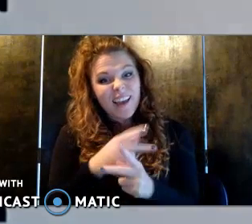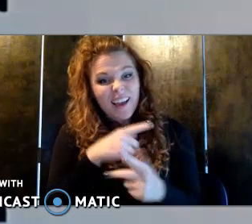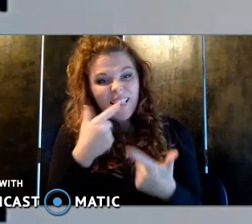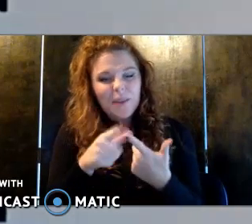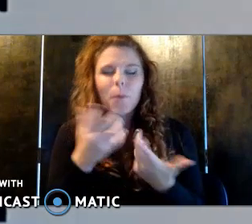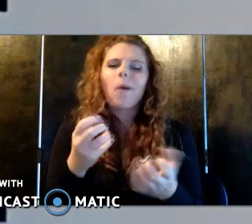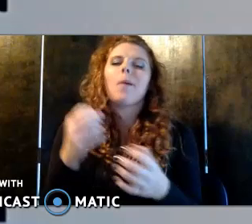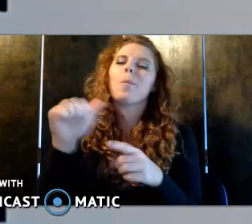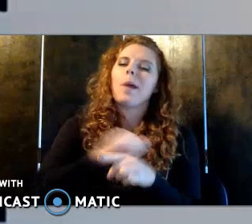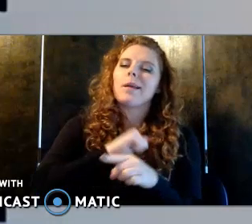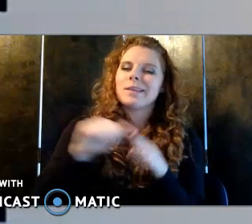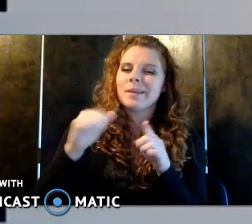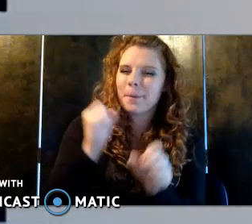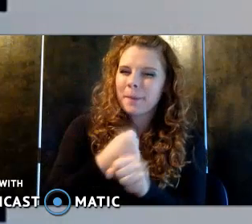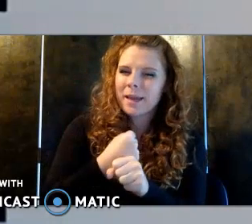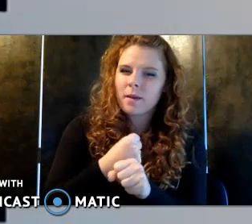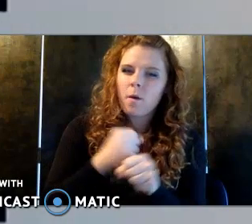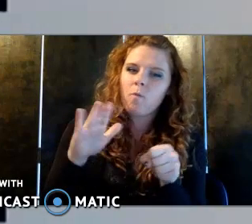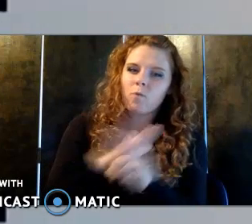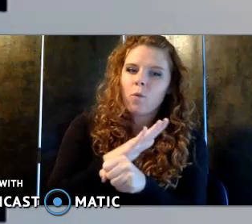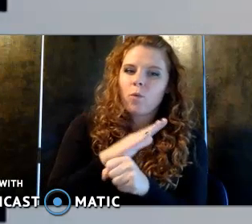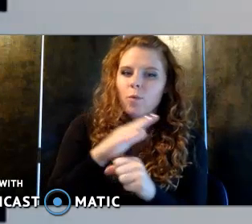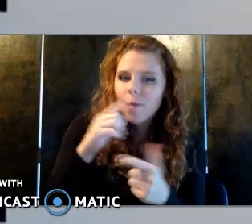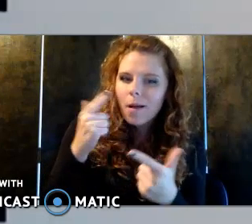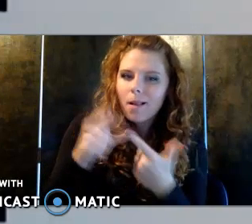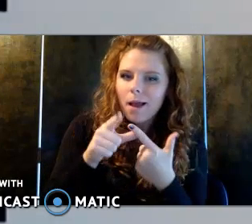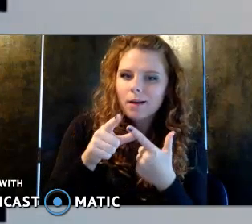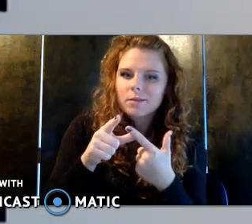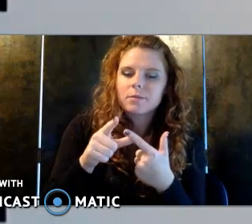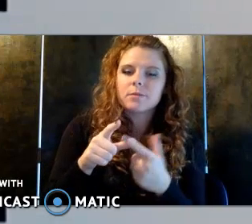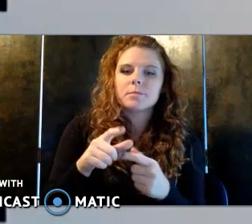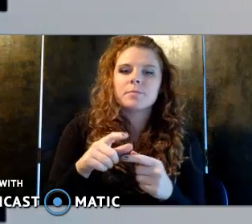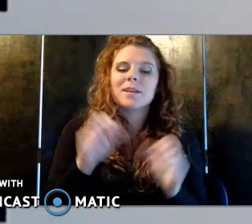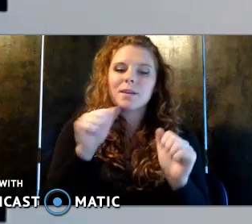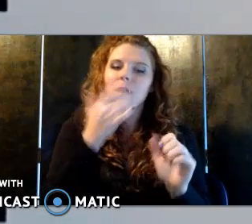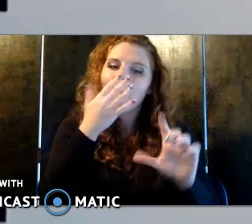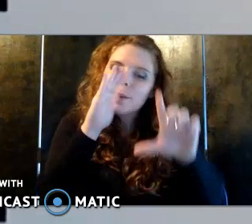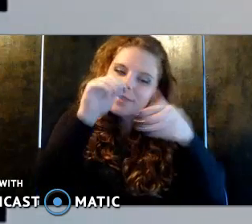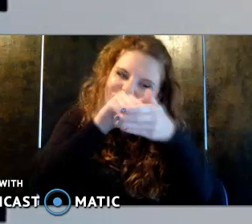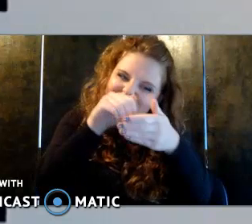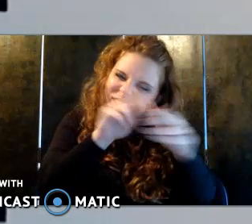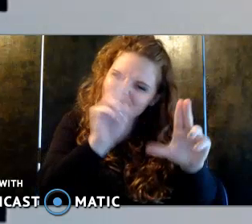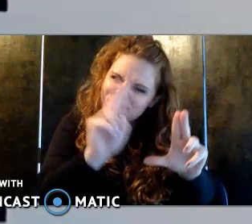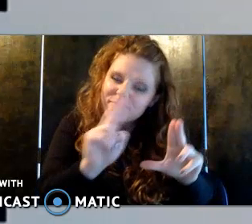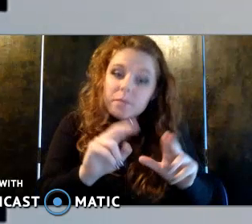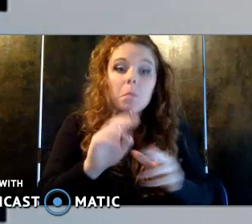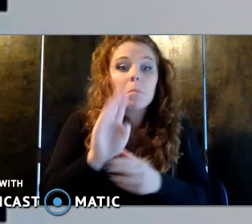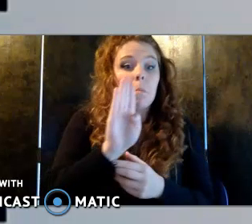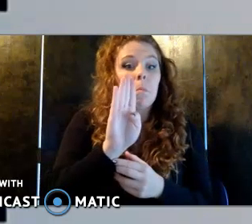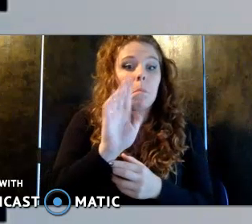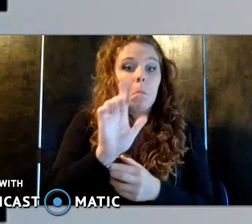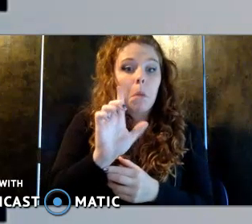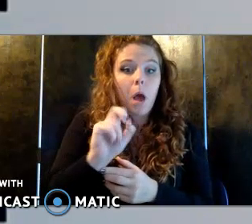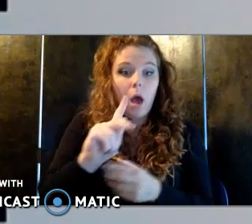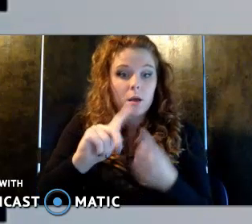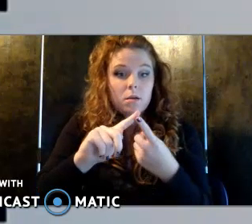We just want to practice making full letters that we can draw and color inside of. So either block,